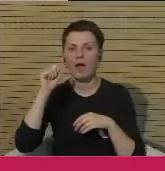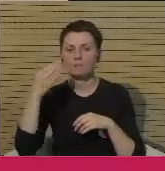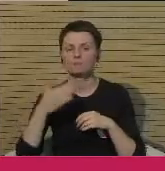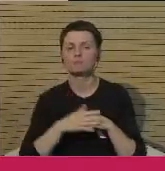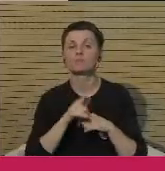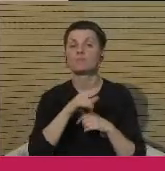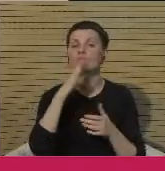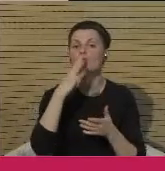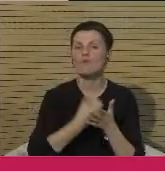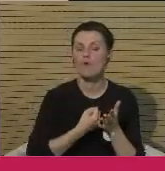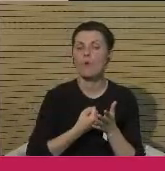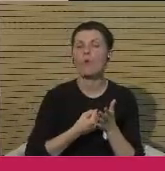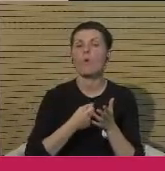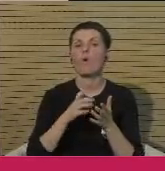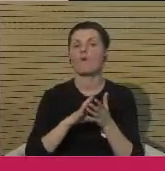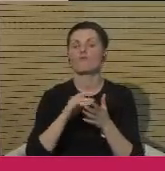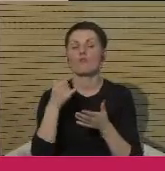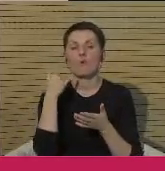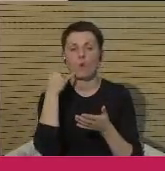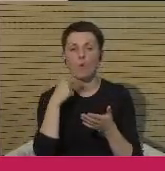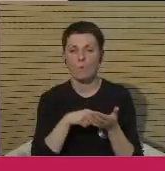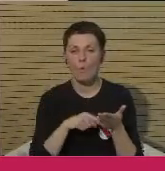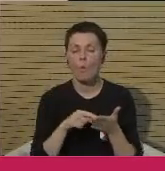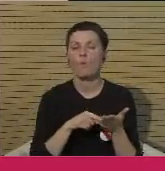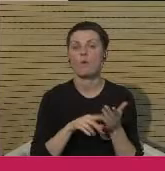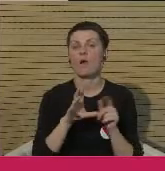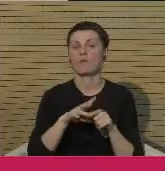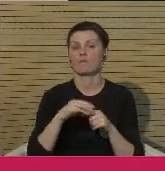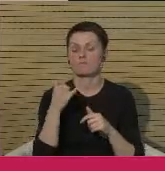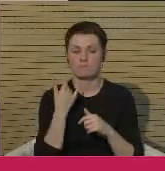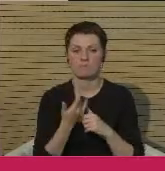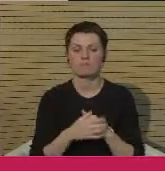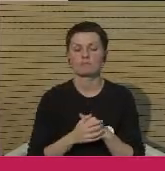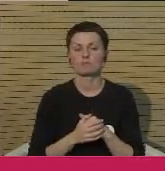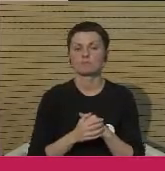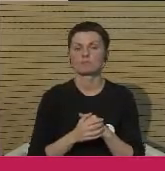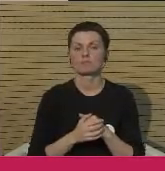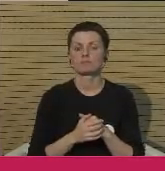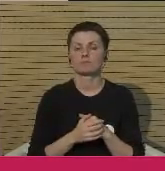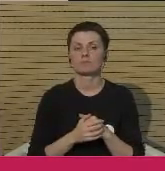older generations. So Telegram is used as a messenger